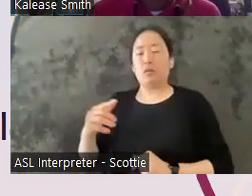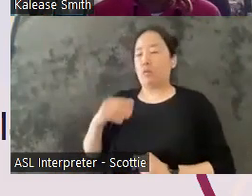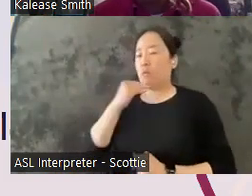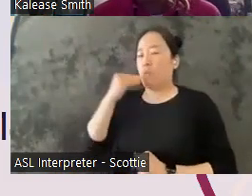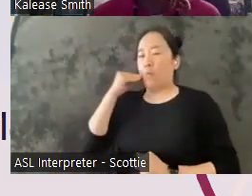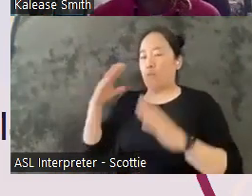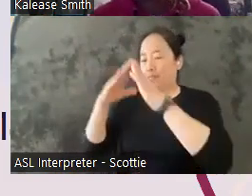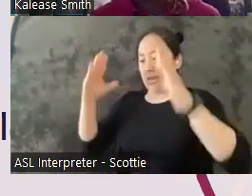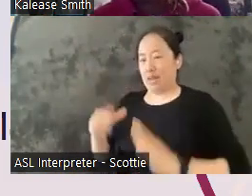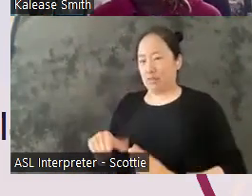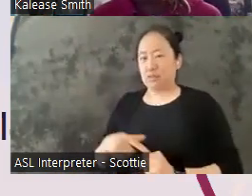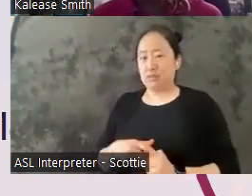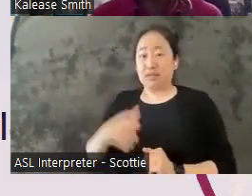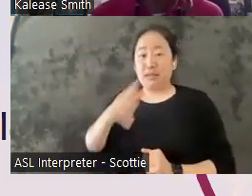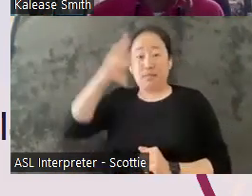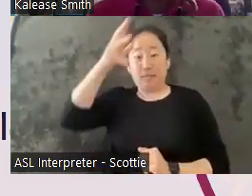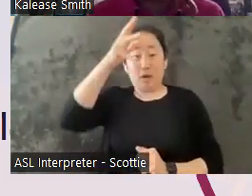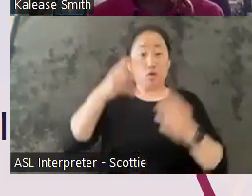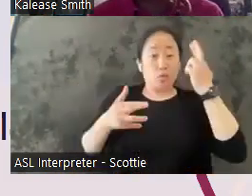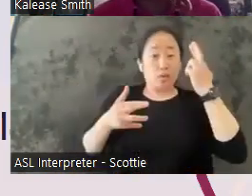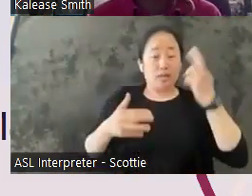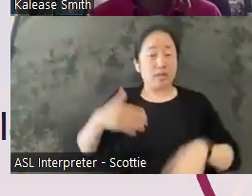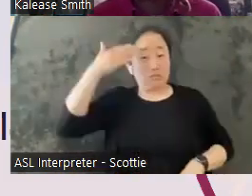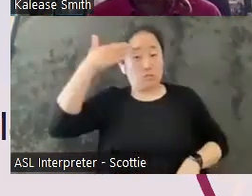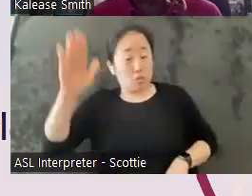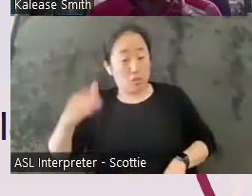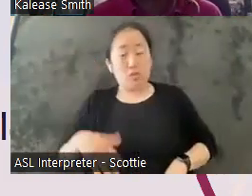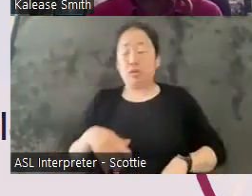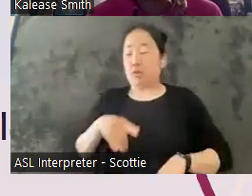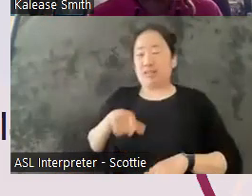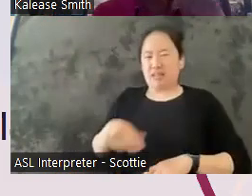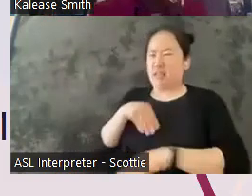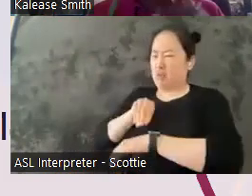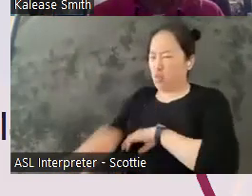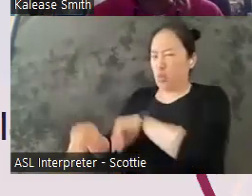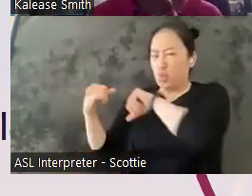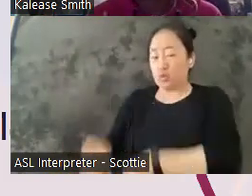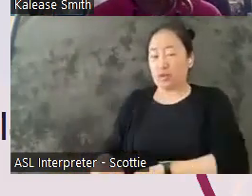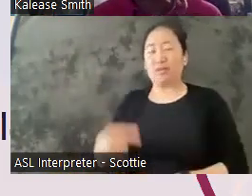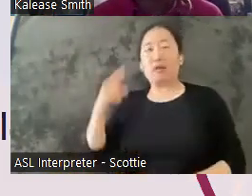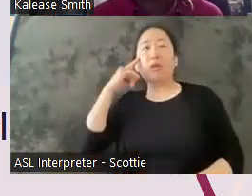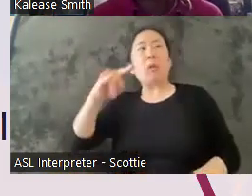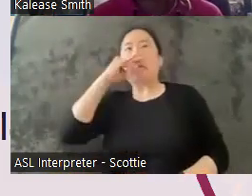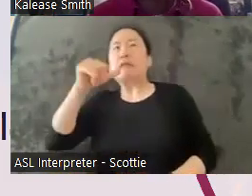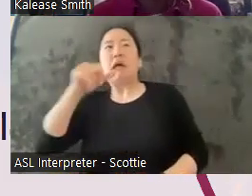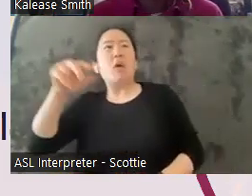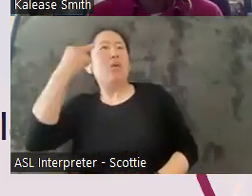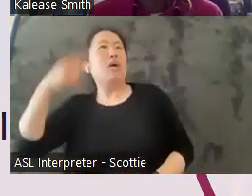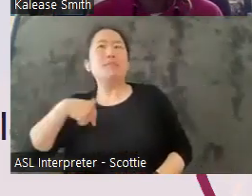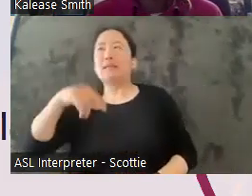have a huge influence on their kids. Even if they think their kids aren't listening, paying attention, they're taking it all